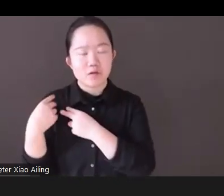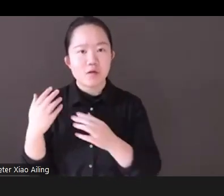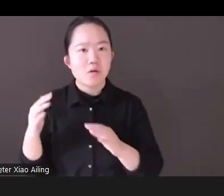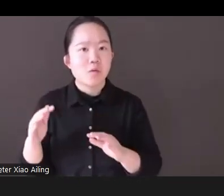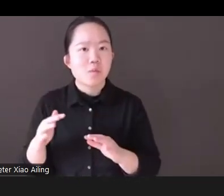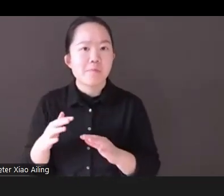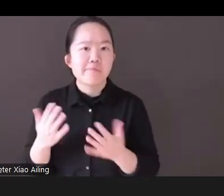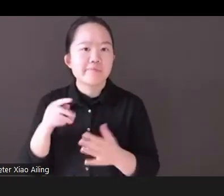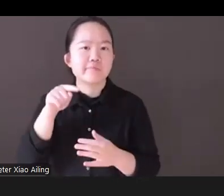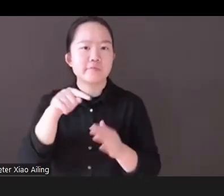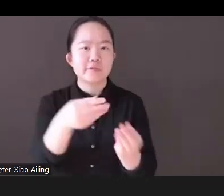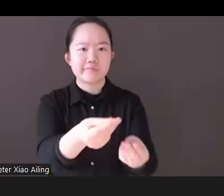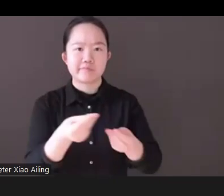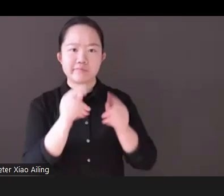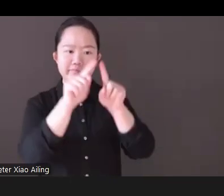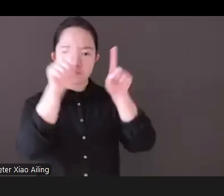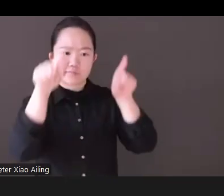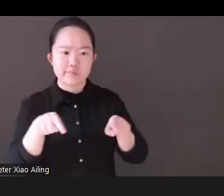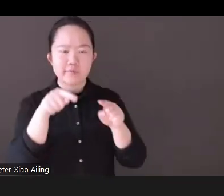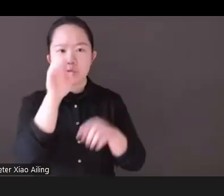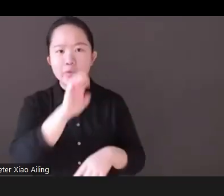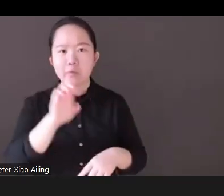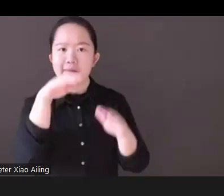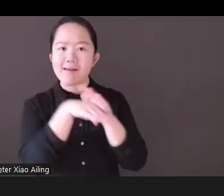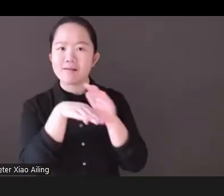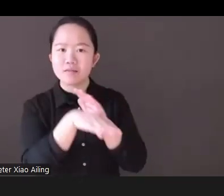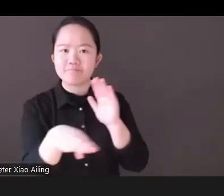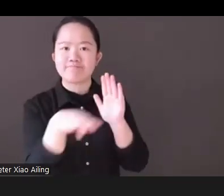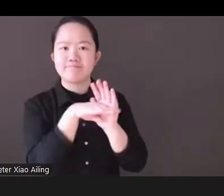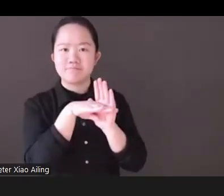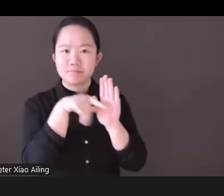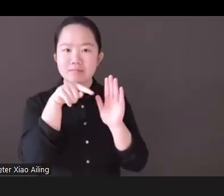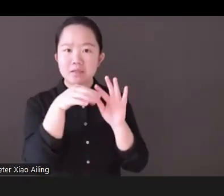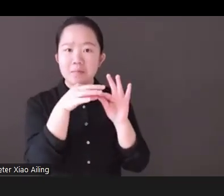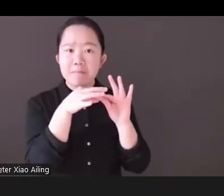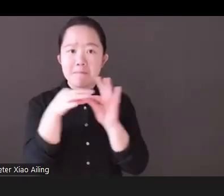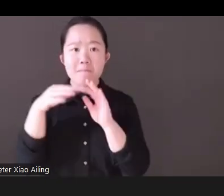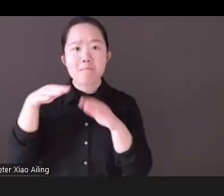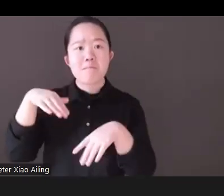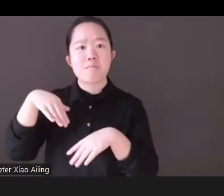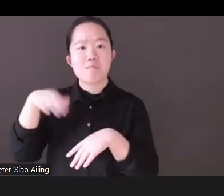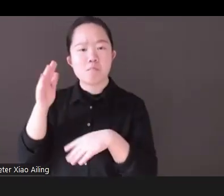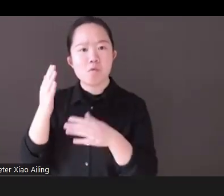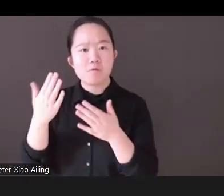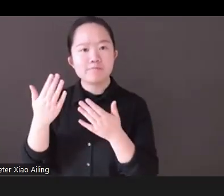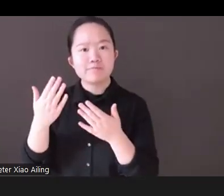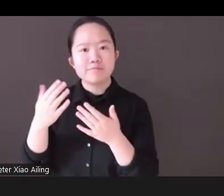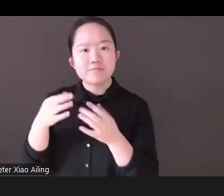And currently, we probably do quite the same as Norway. We probably will